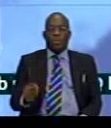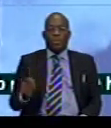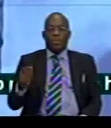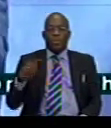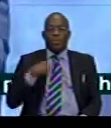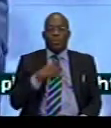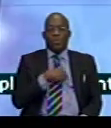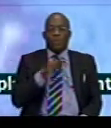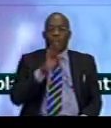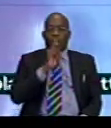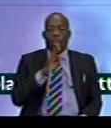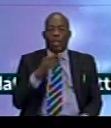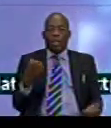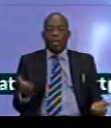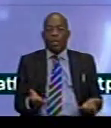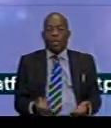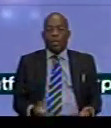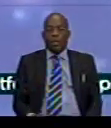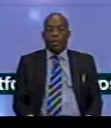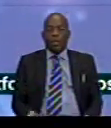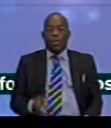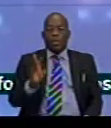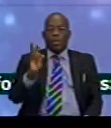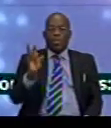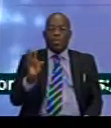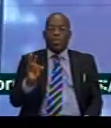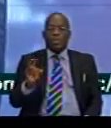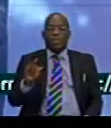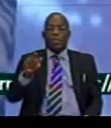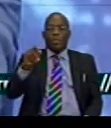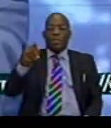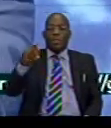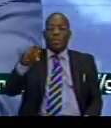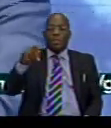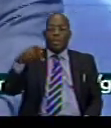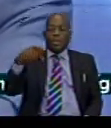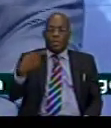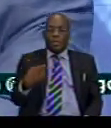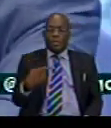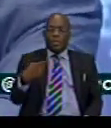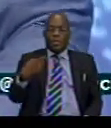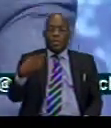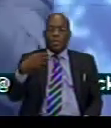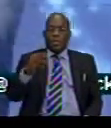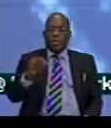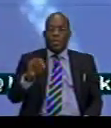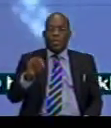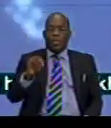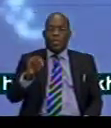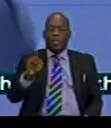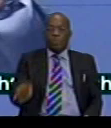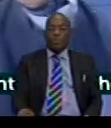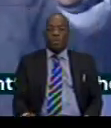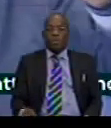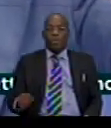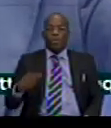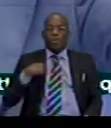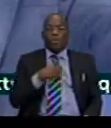16h GMT, on est là. Et ça commence. Invitez les